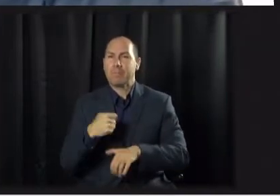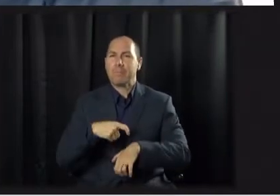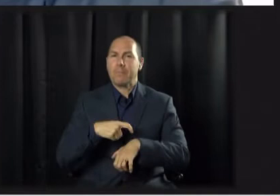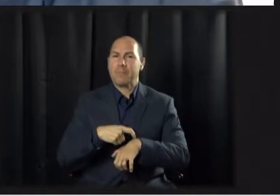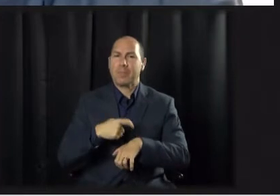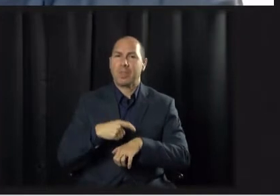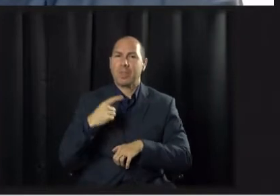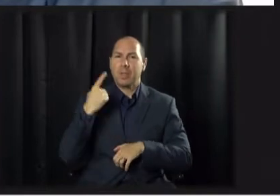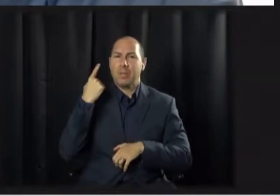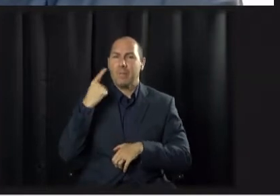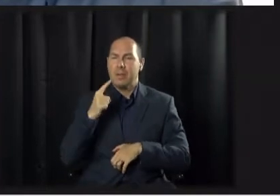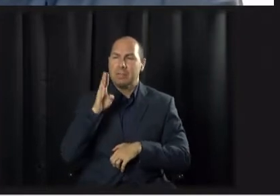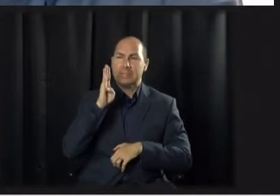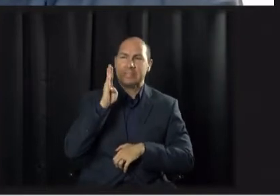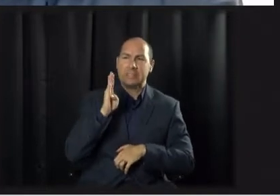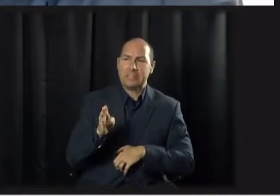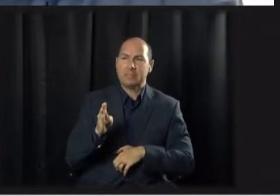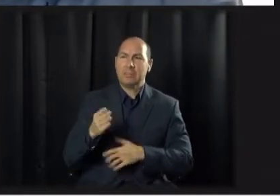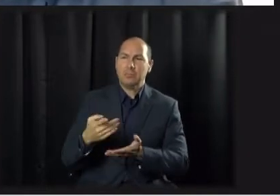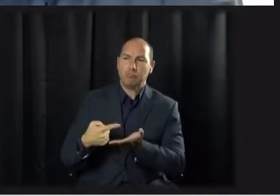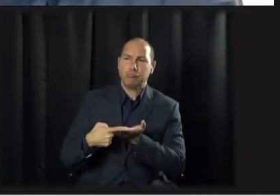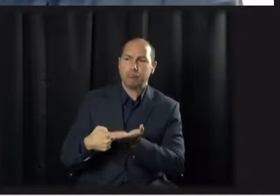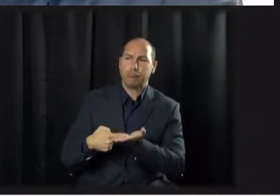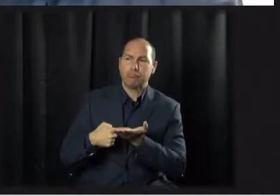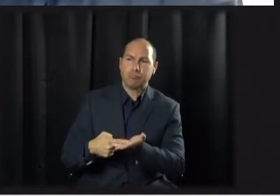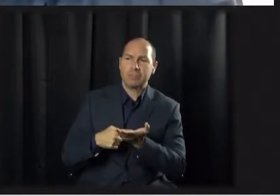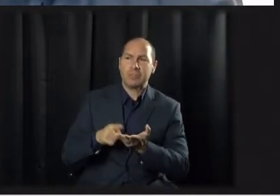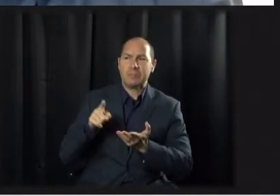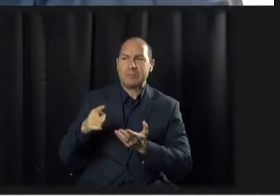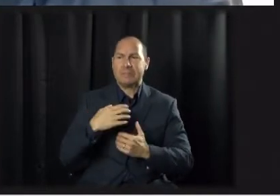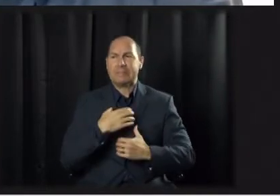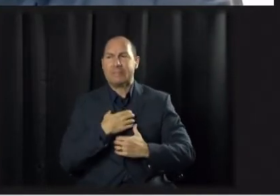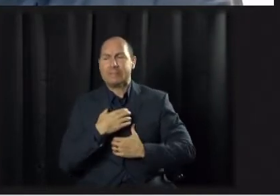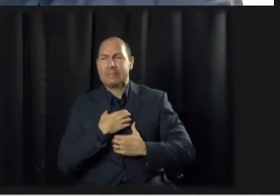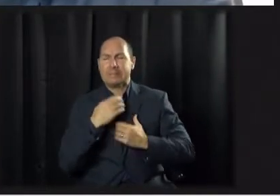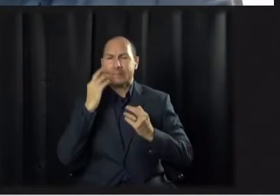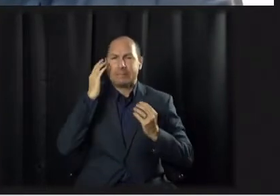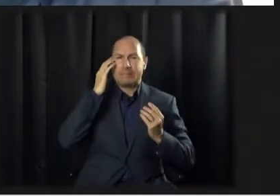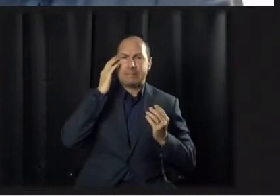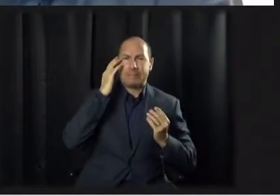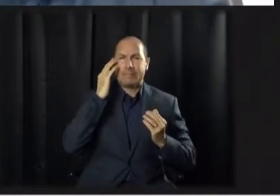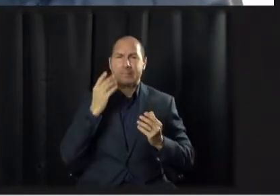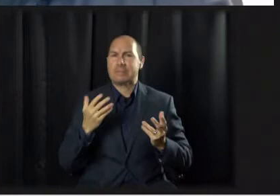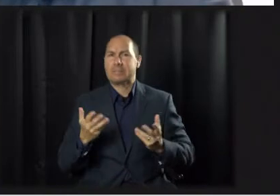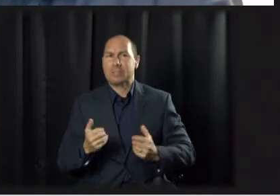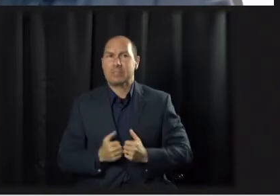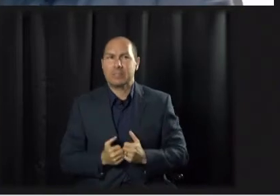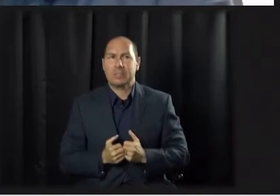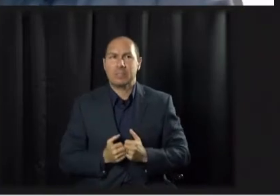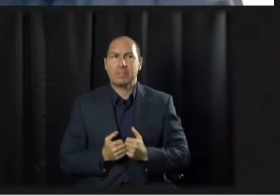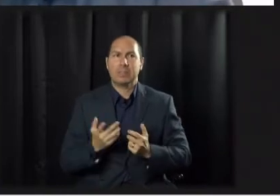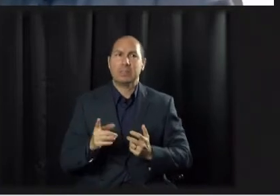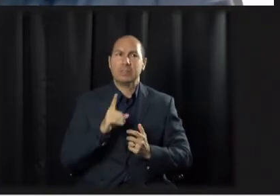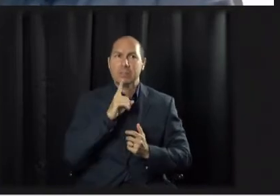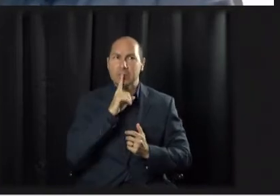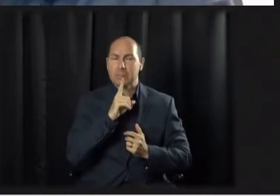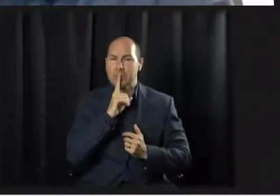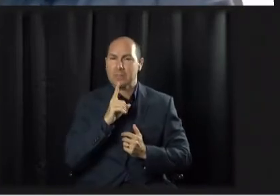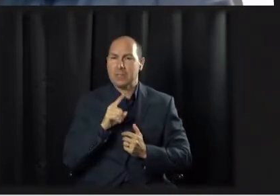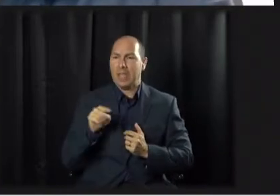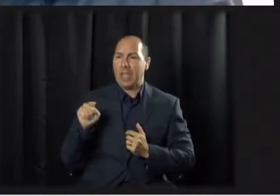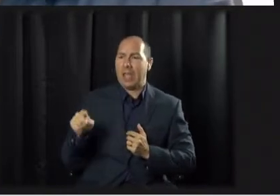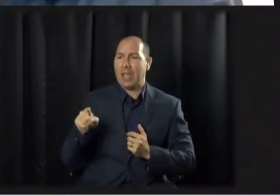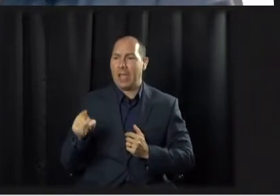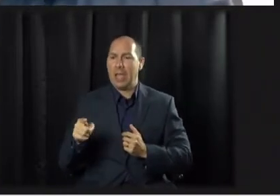them directly and hear their concerns. And it was quite painful to know that what they were